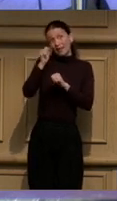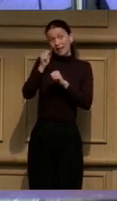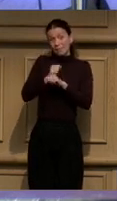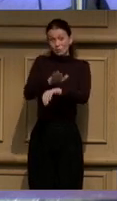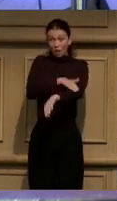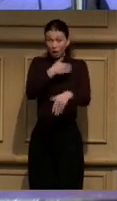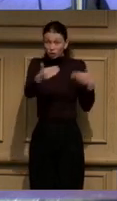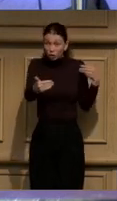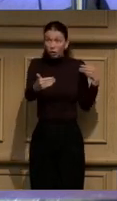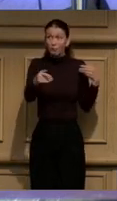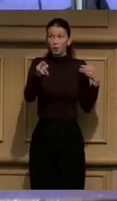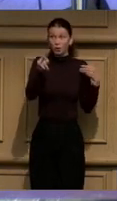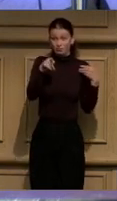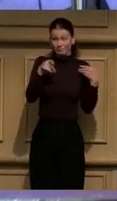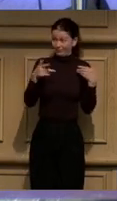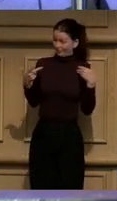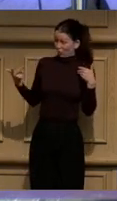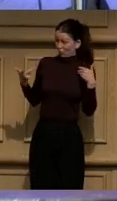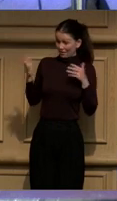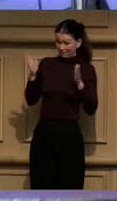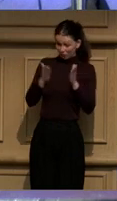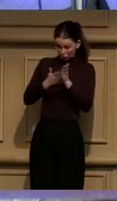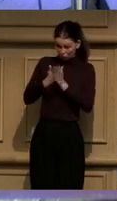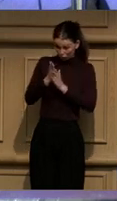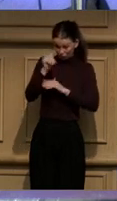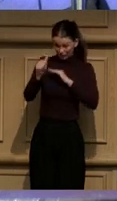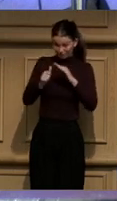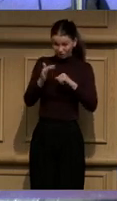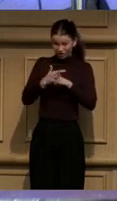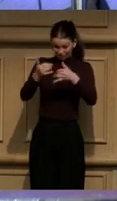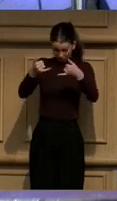this experience, a sense of what should come next?